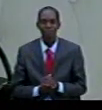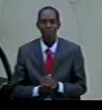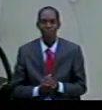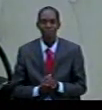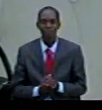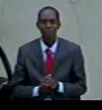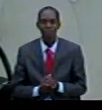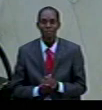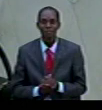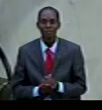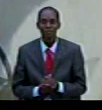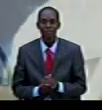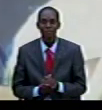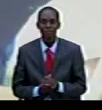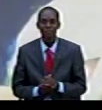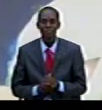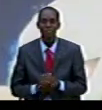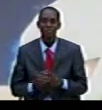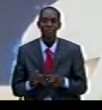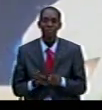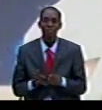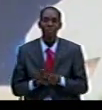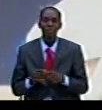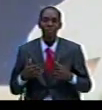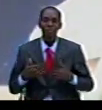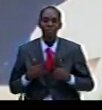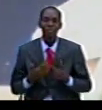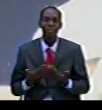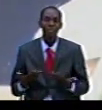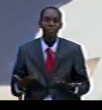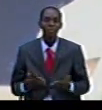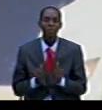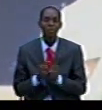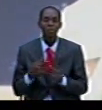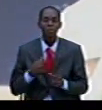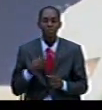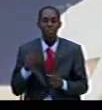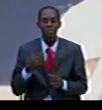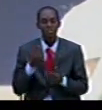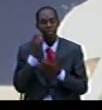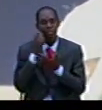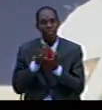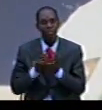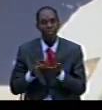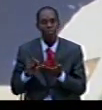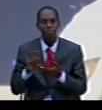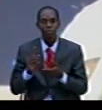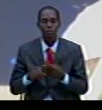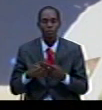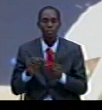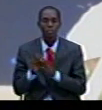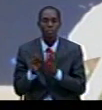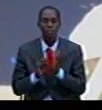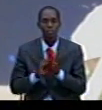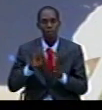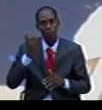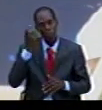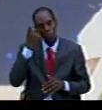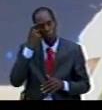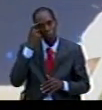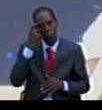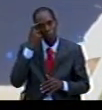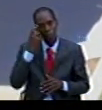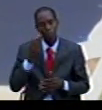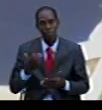I also have here with me the Secretary to the State Government, Mrs. Olubanwo